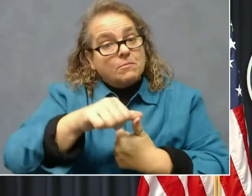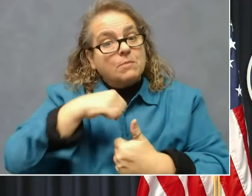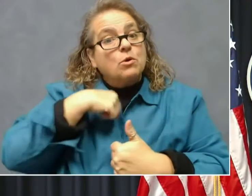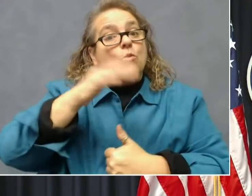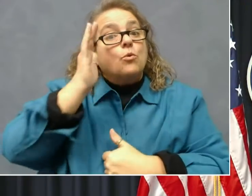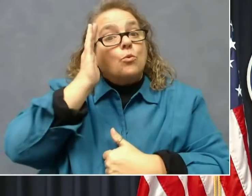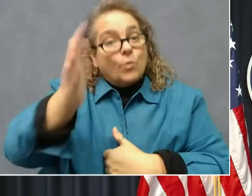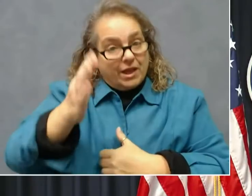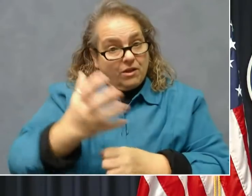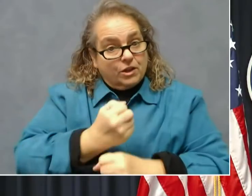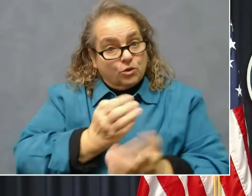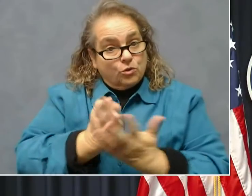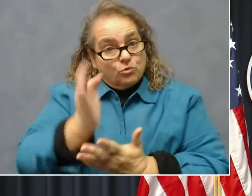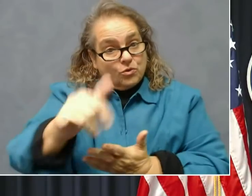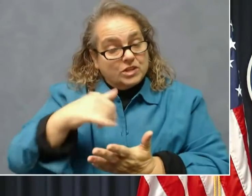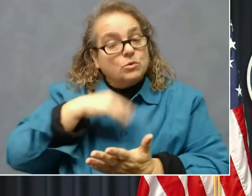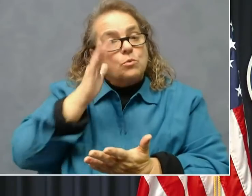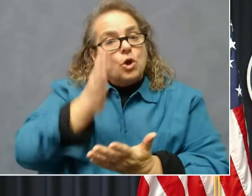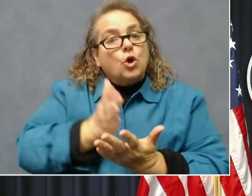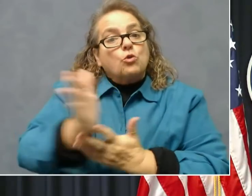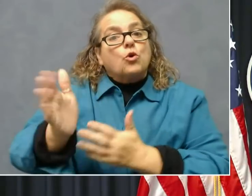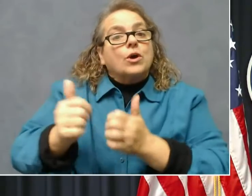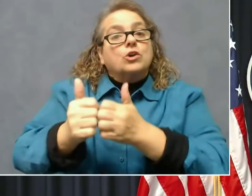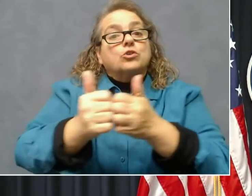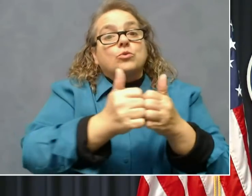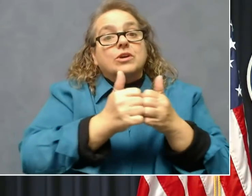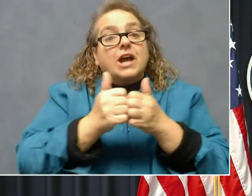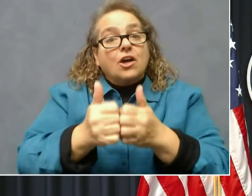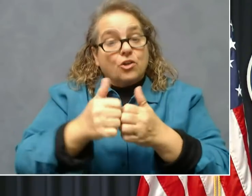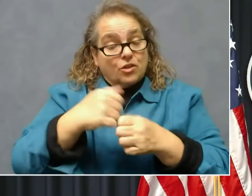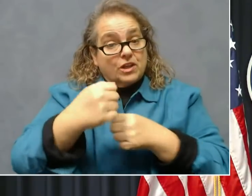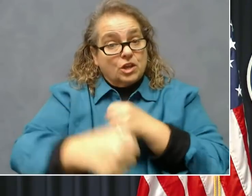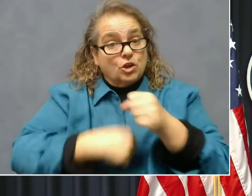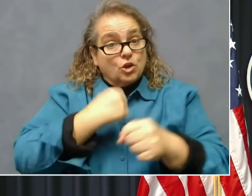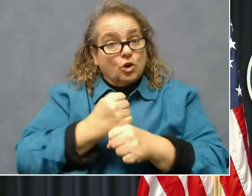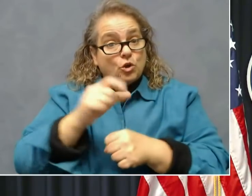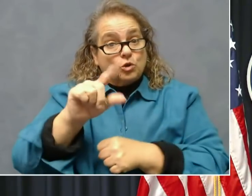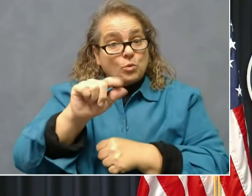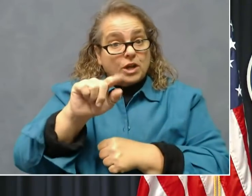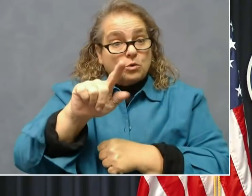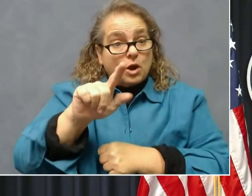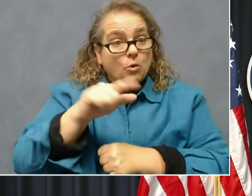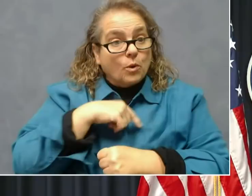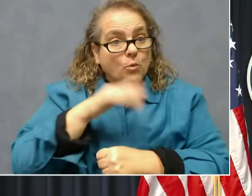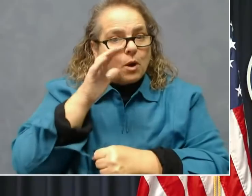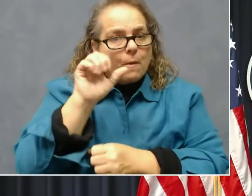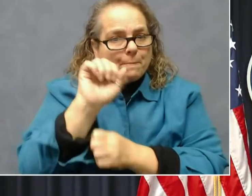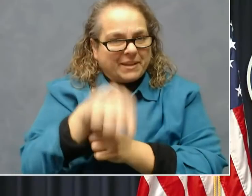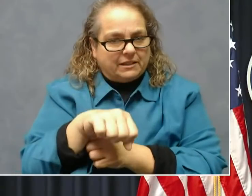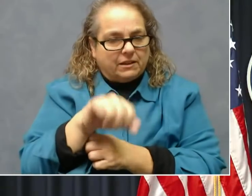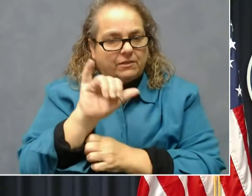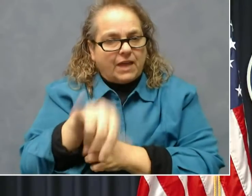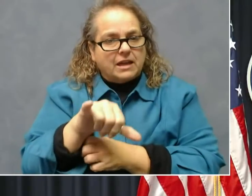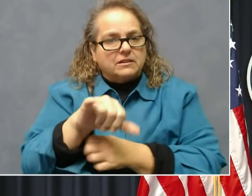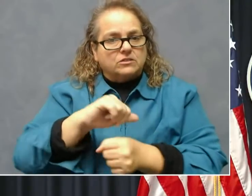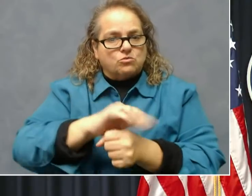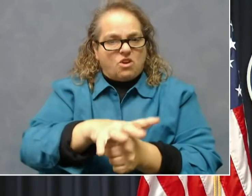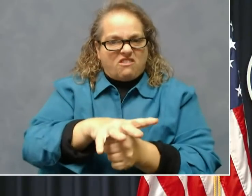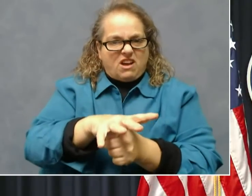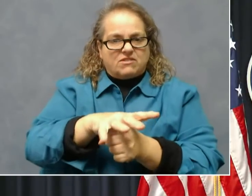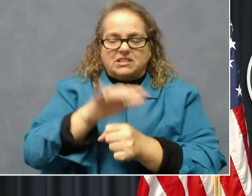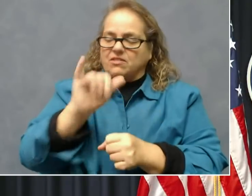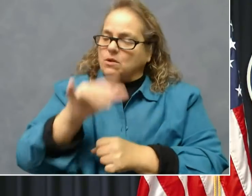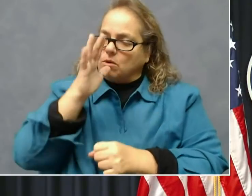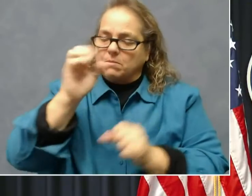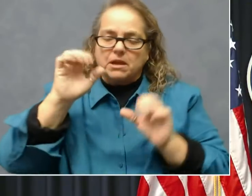going to get through this together. In fact, in the year 2021, we're going to defeat the coronavirus. And that is going to be an